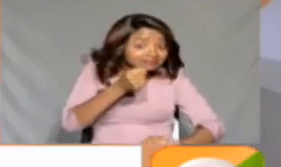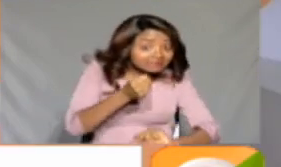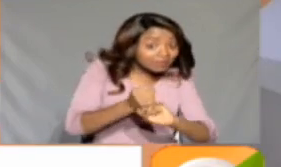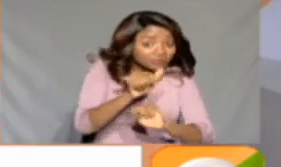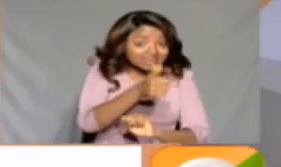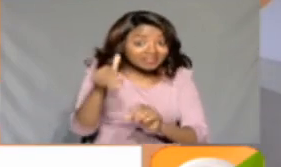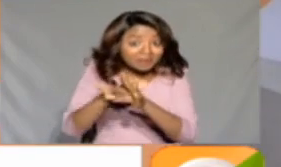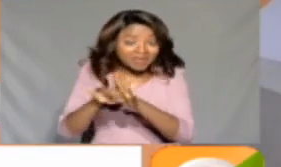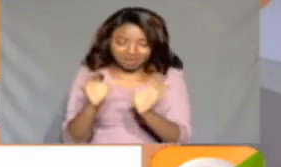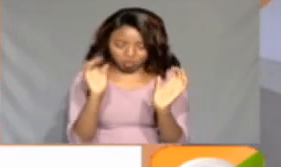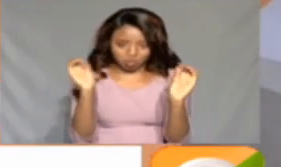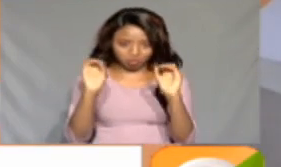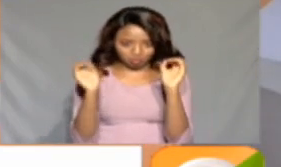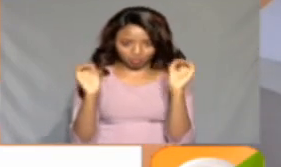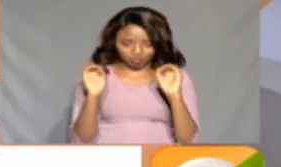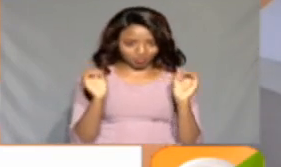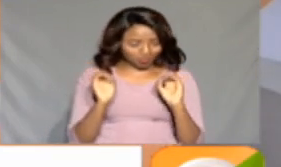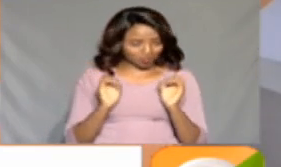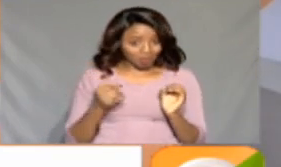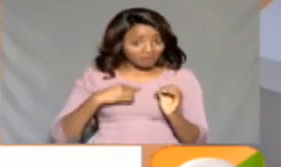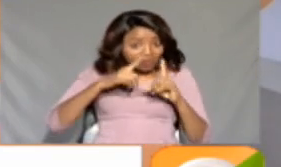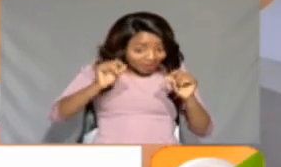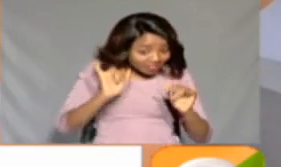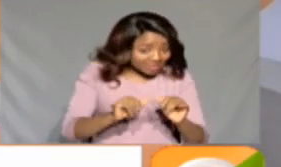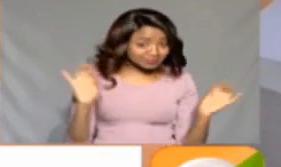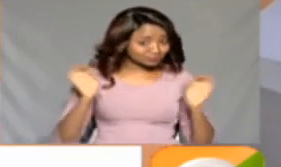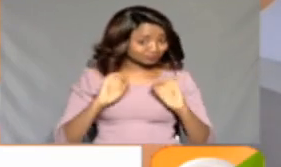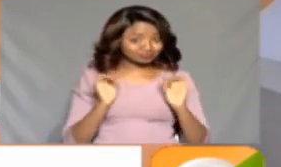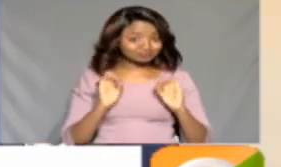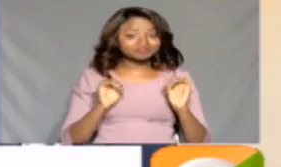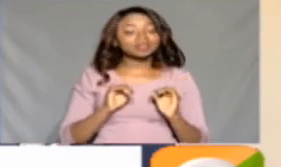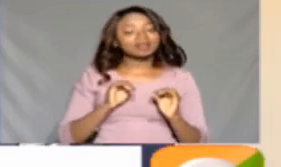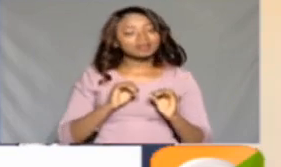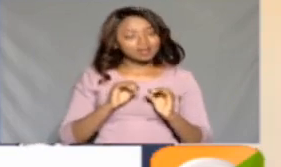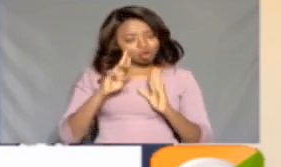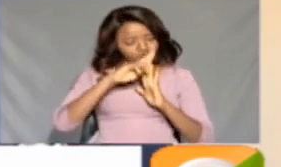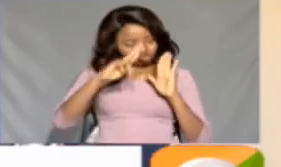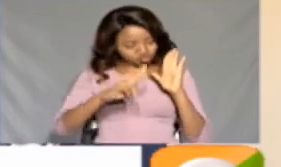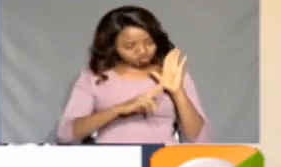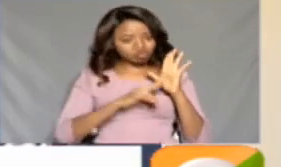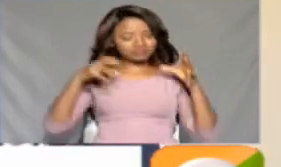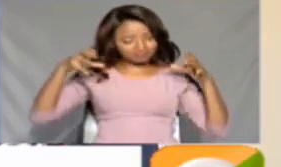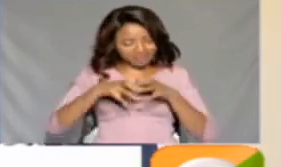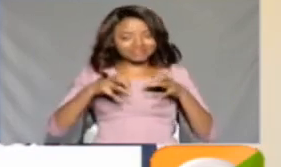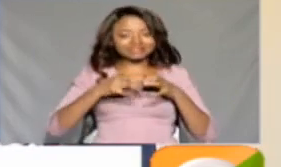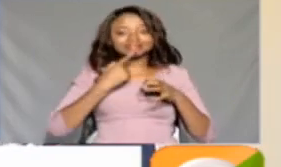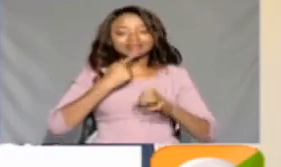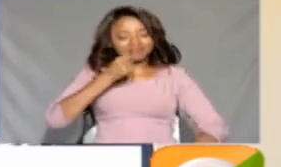the party? No. No, Kibra. I didn't say that. The party rules are that you support. Because I